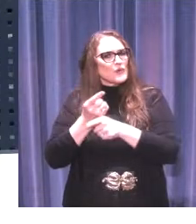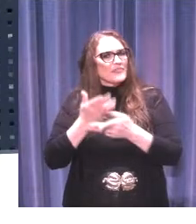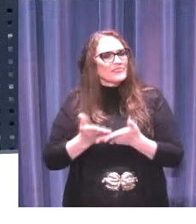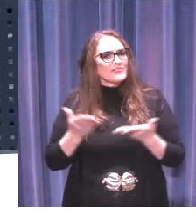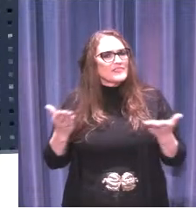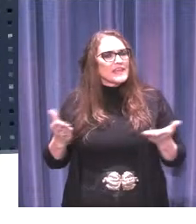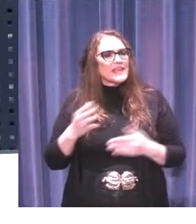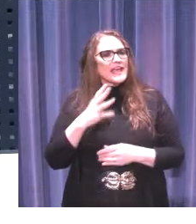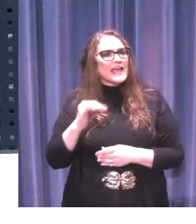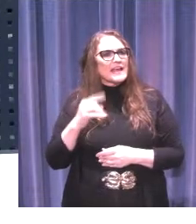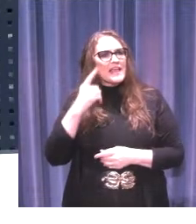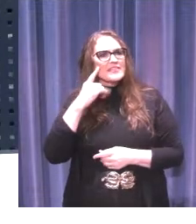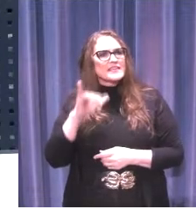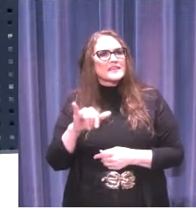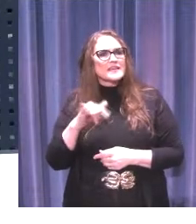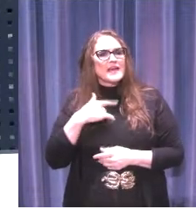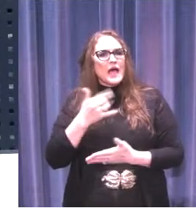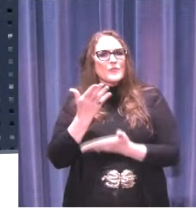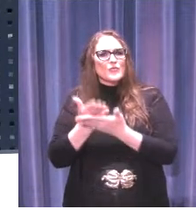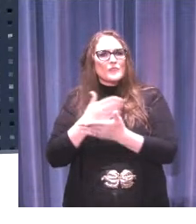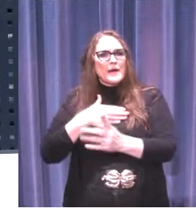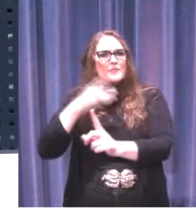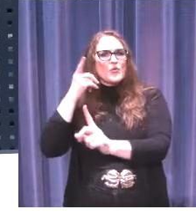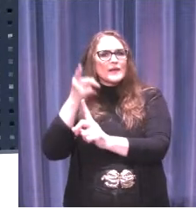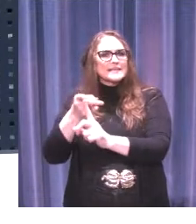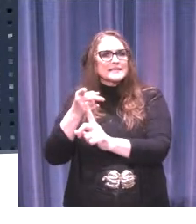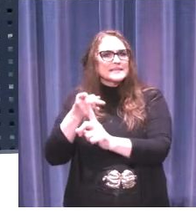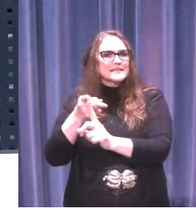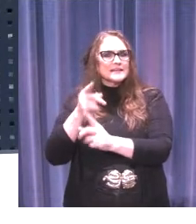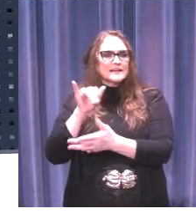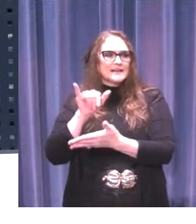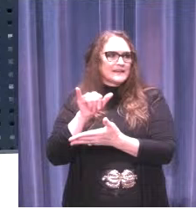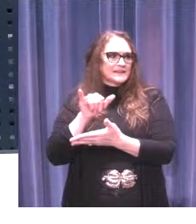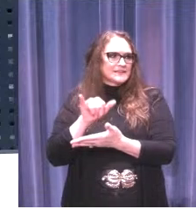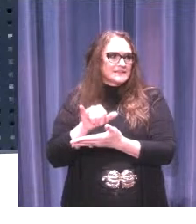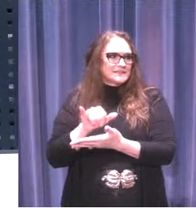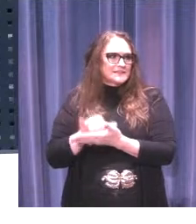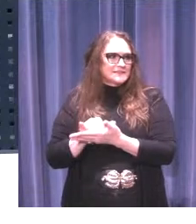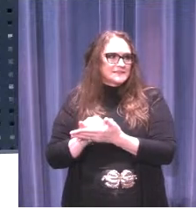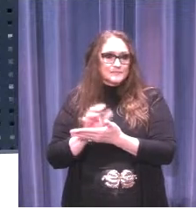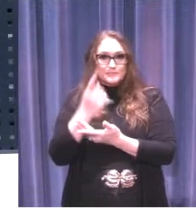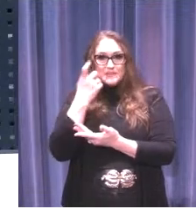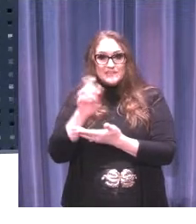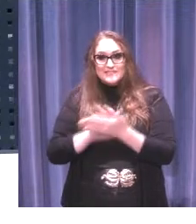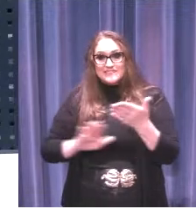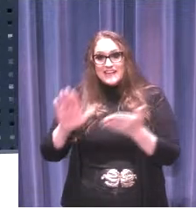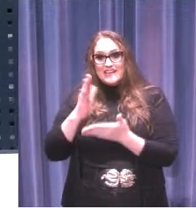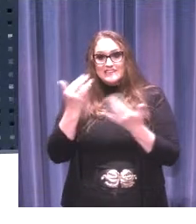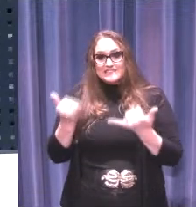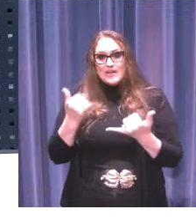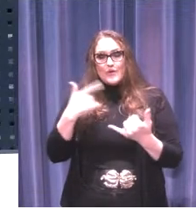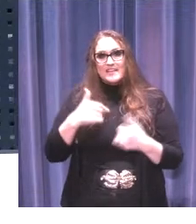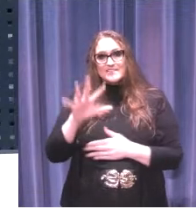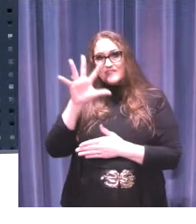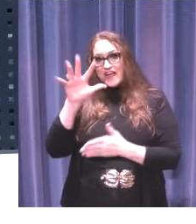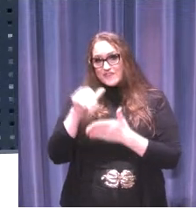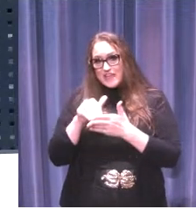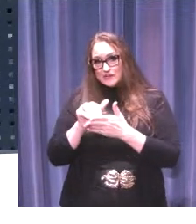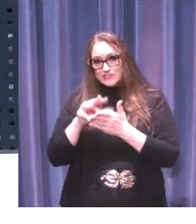and I think I've proved my point, that because the college now has 5,000 students there,